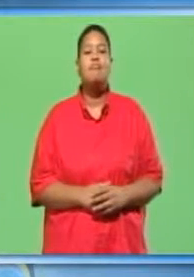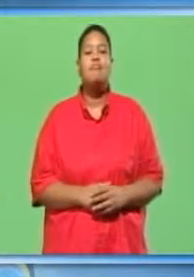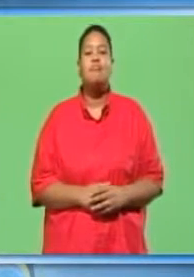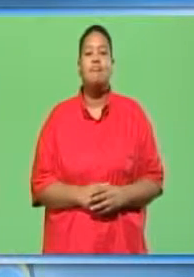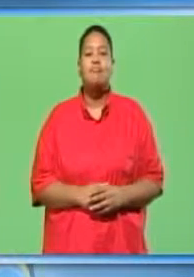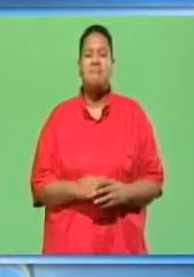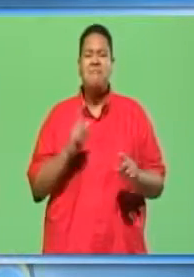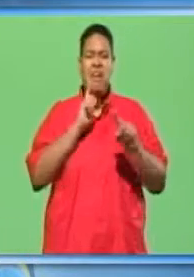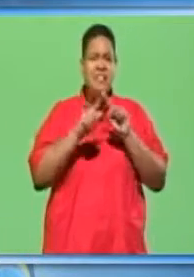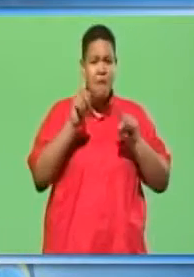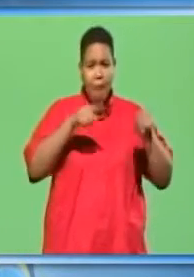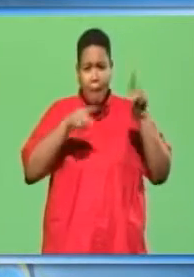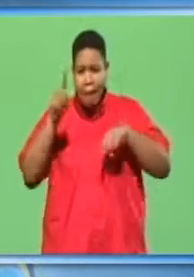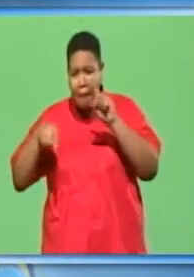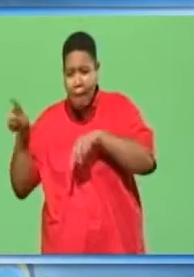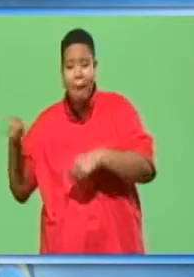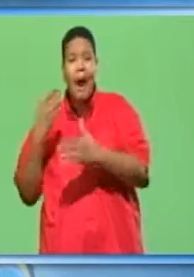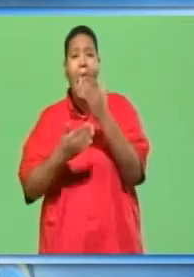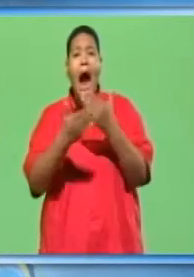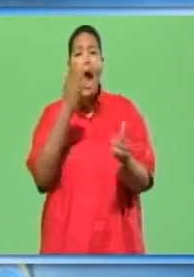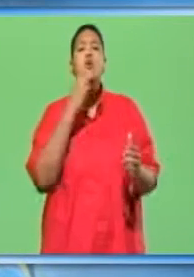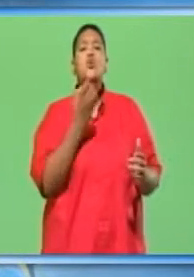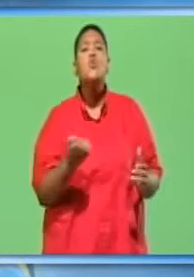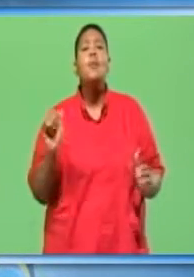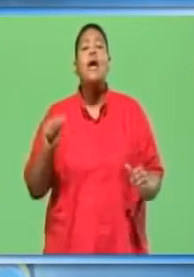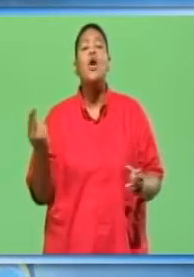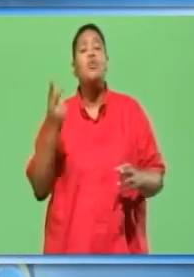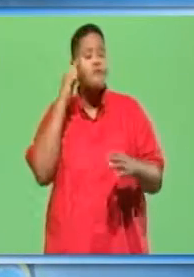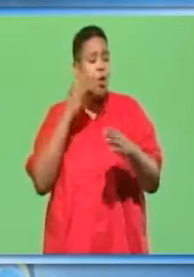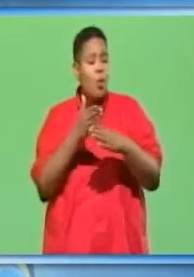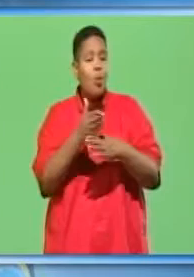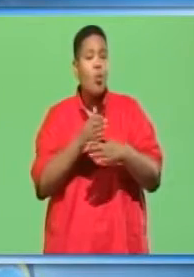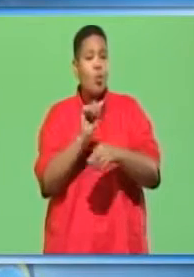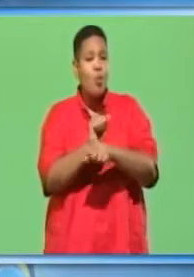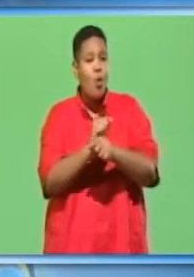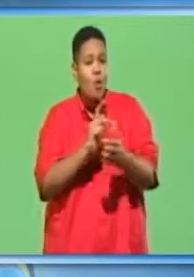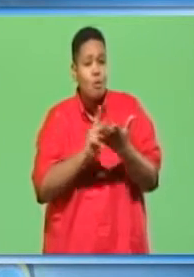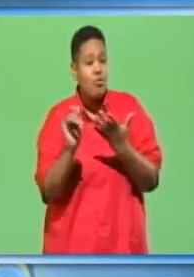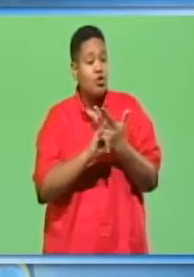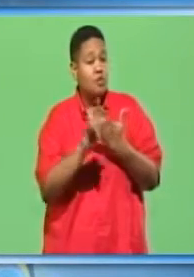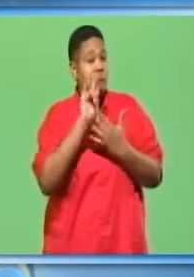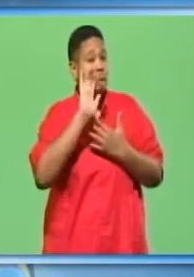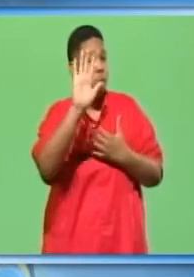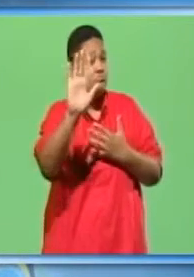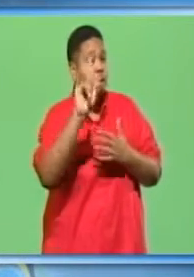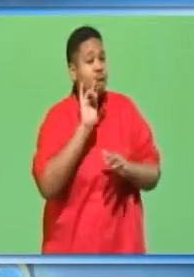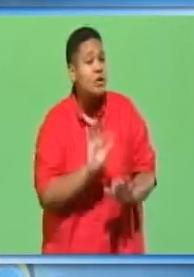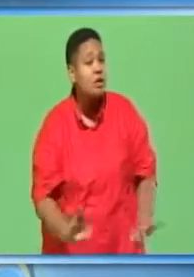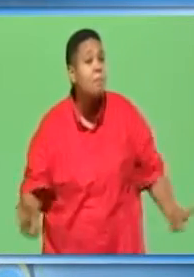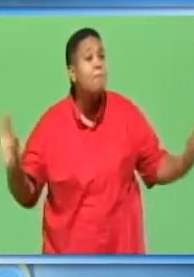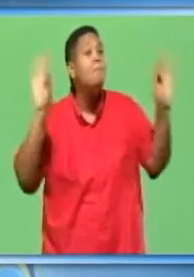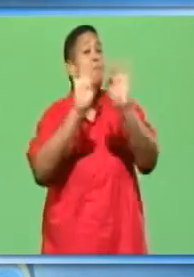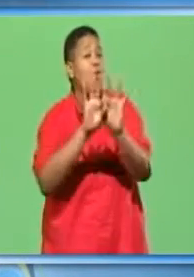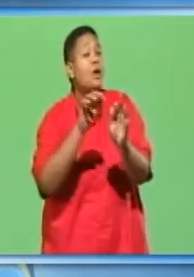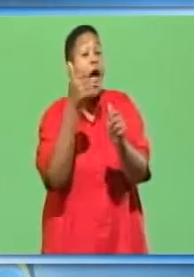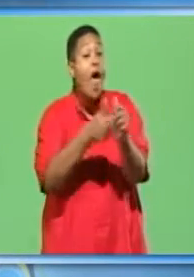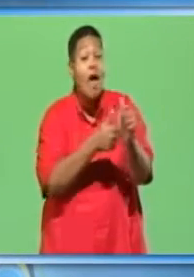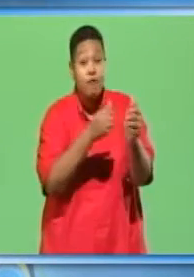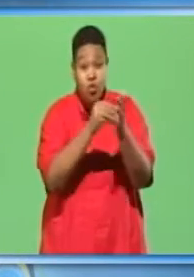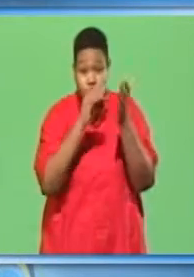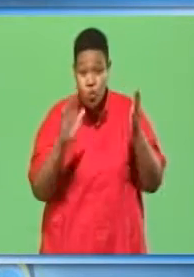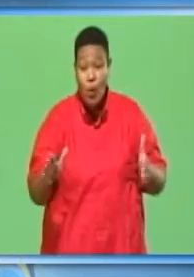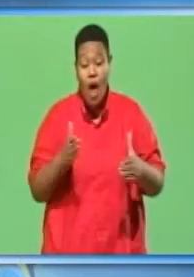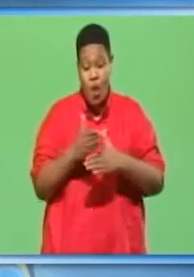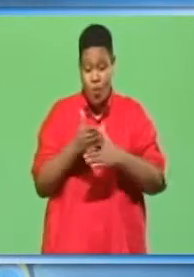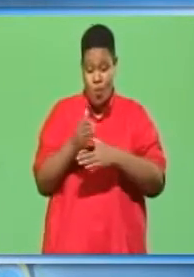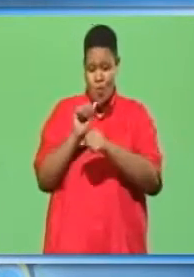A variety of hand tools may be used to produce woodworking projects. It is absolutely important that every woodwork student and